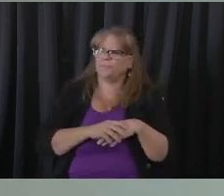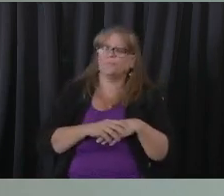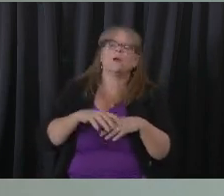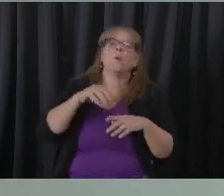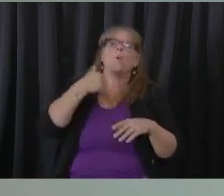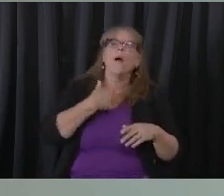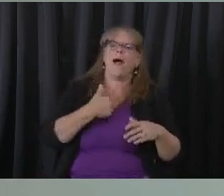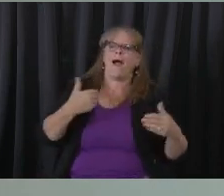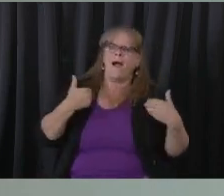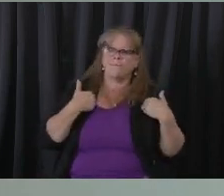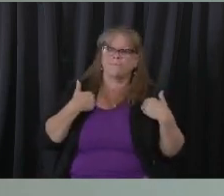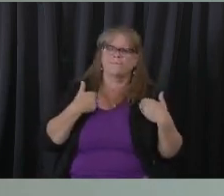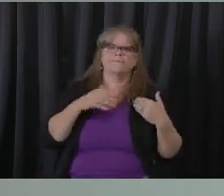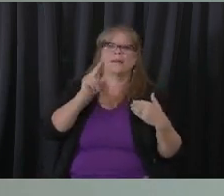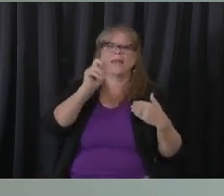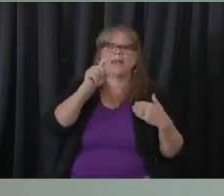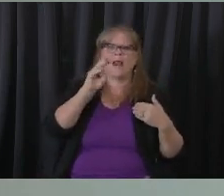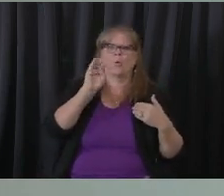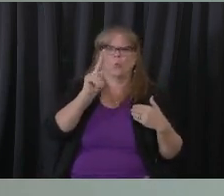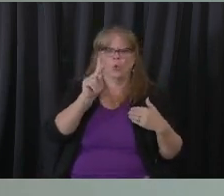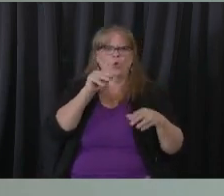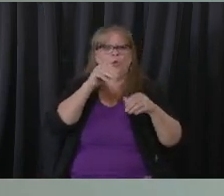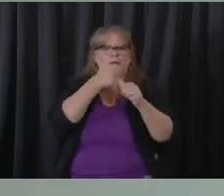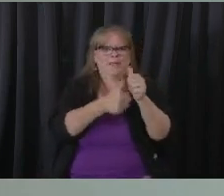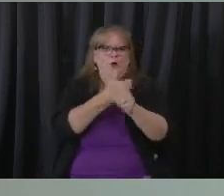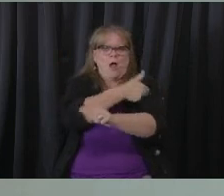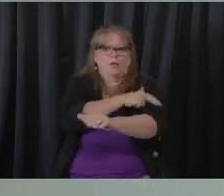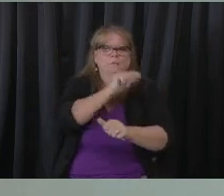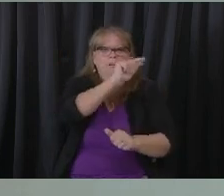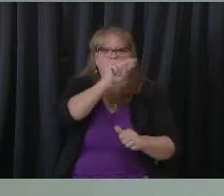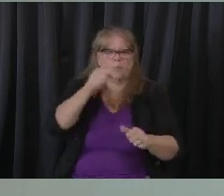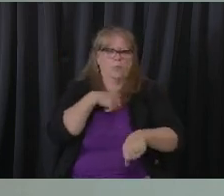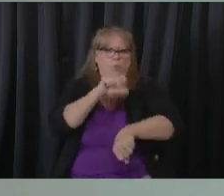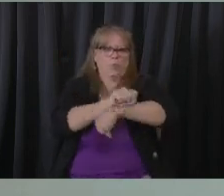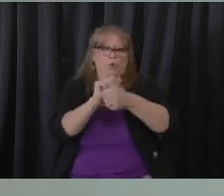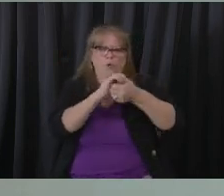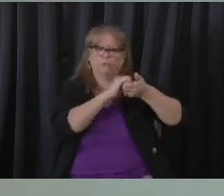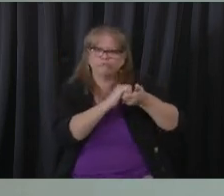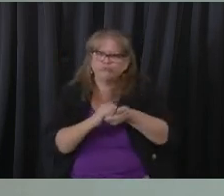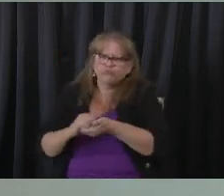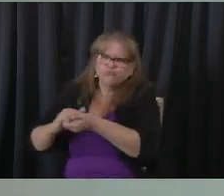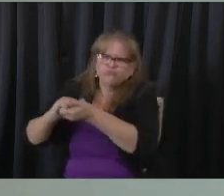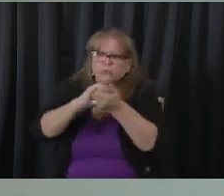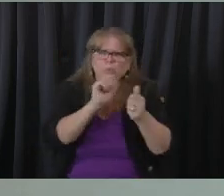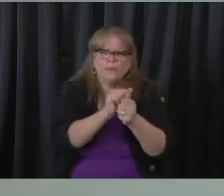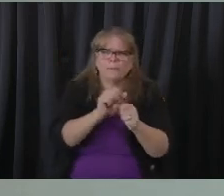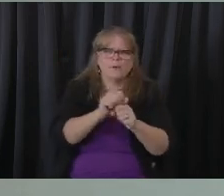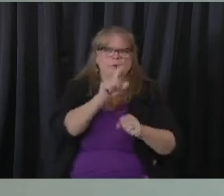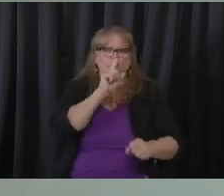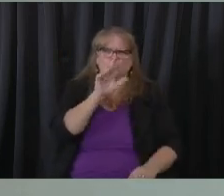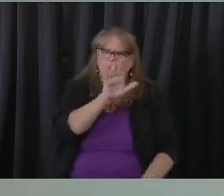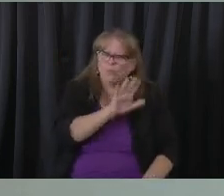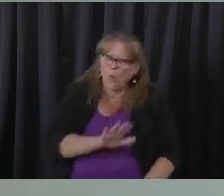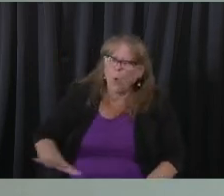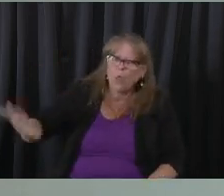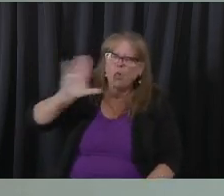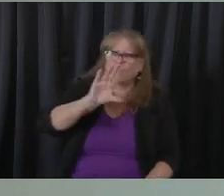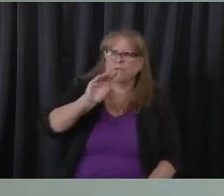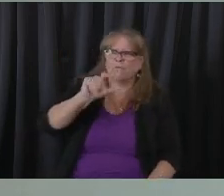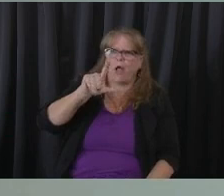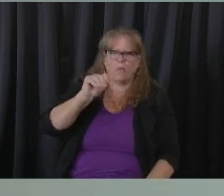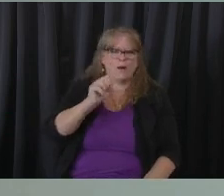can ensure that Coloradans, no matter where they live in the state, have access to the best care is obviously a critical goal for the state. And so because of